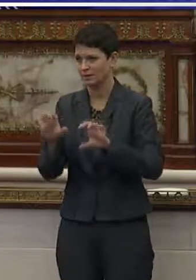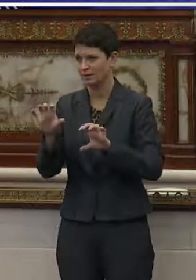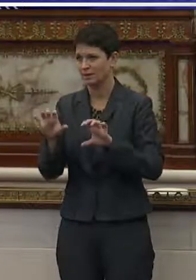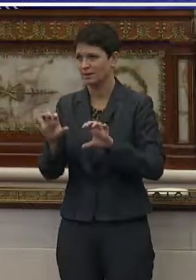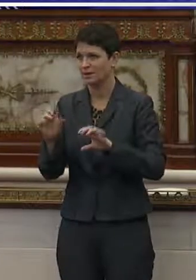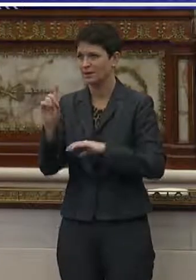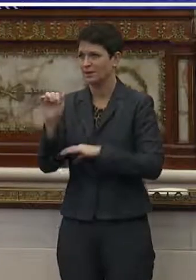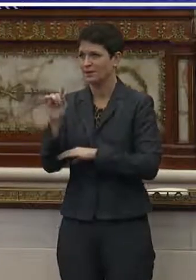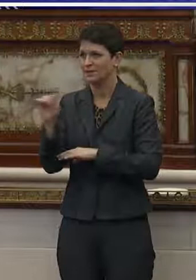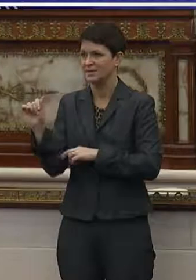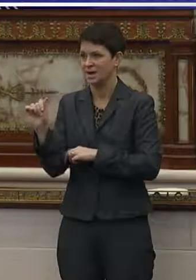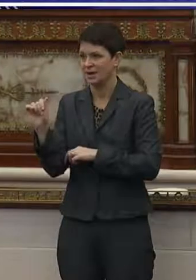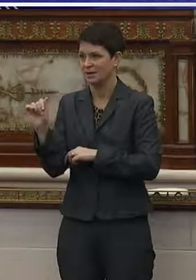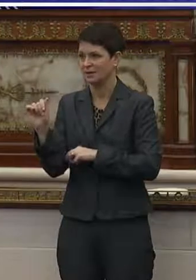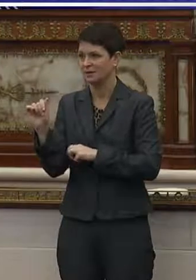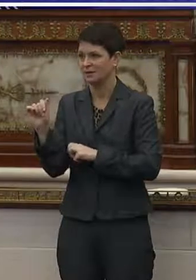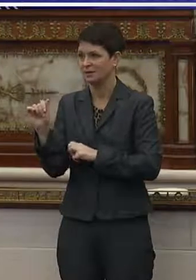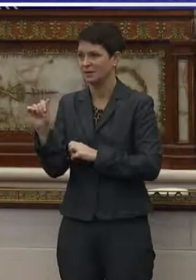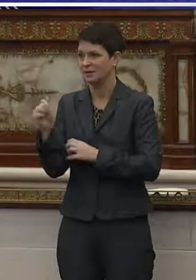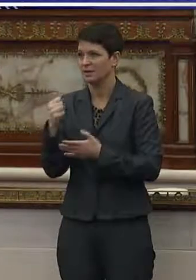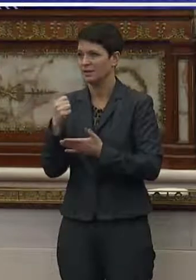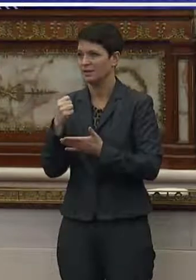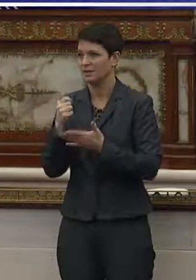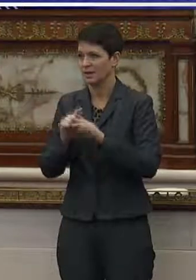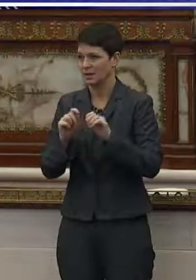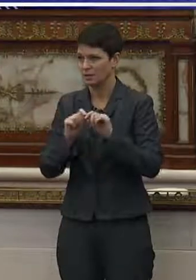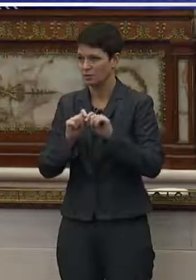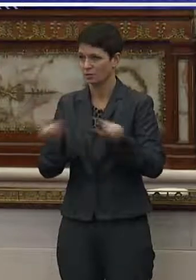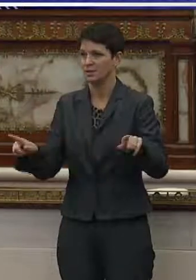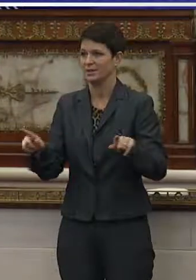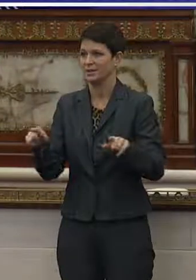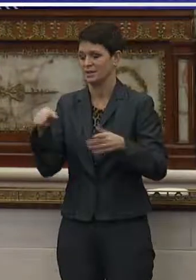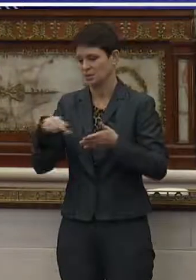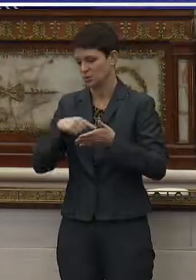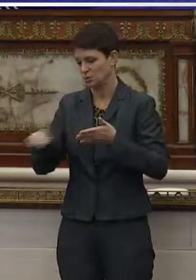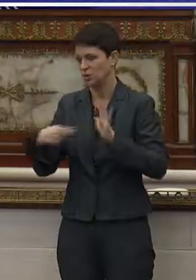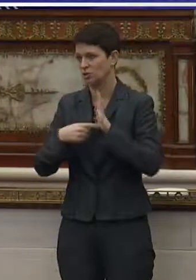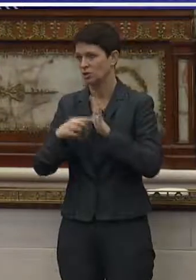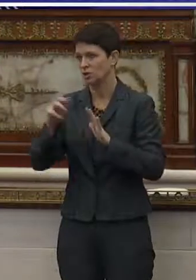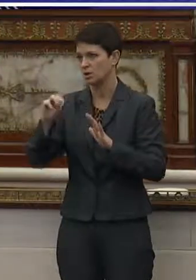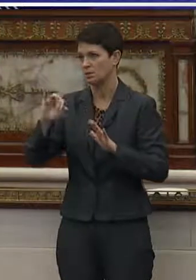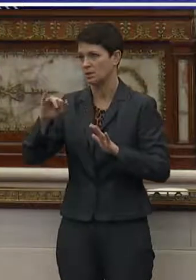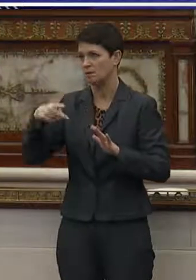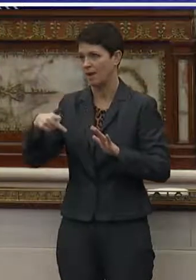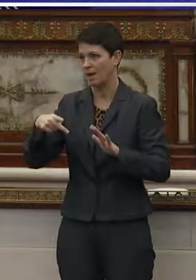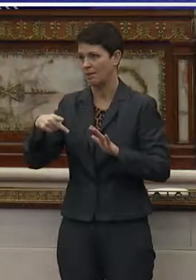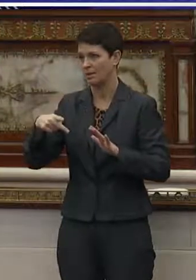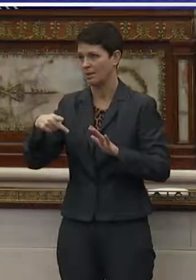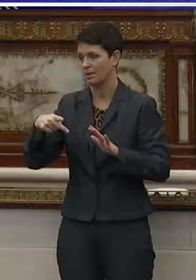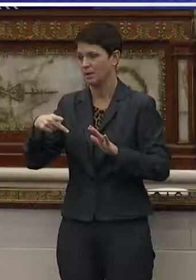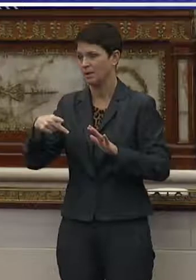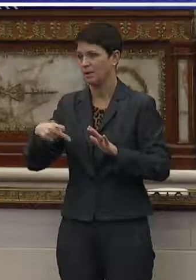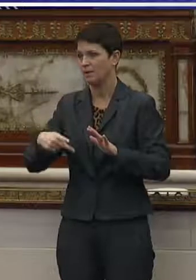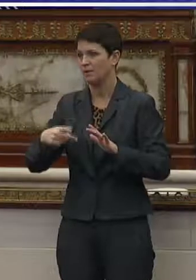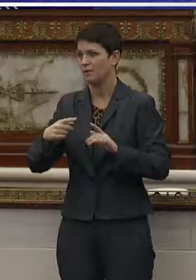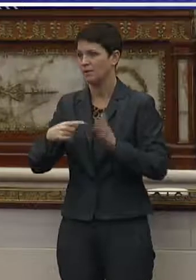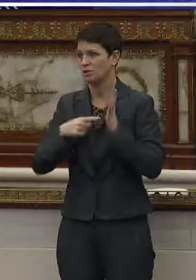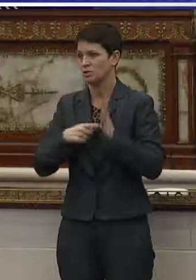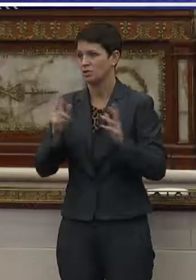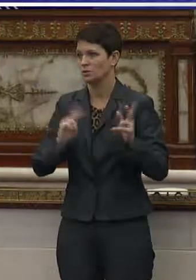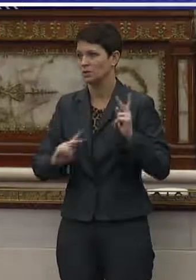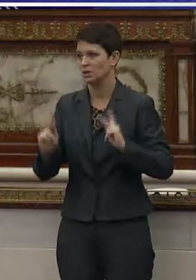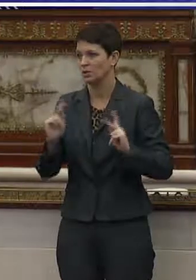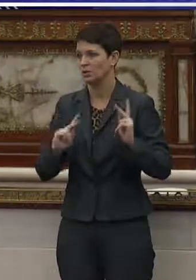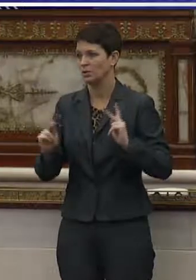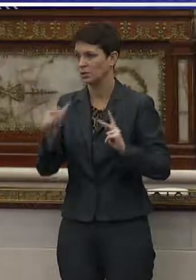the data that the health department released just this week. It includes a map that shows the density of individuals who have